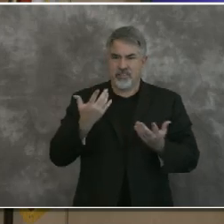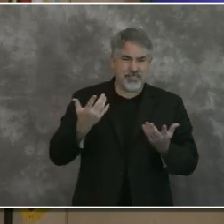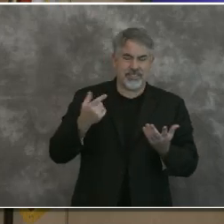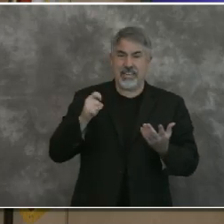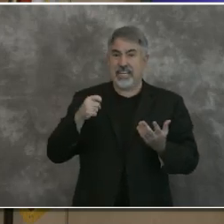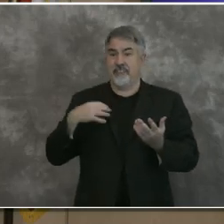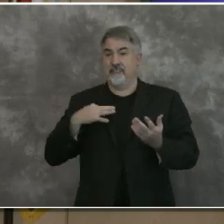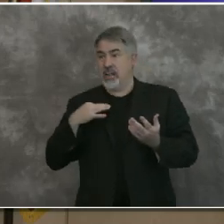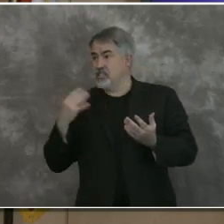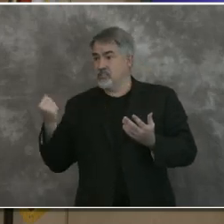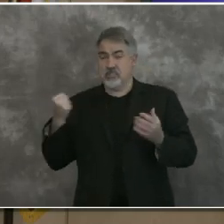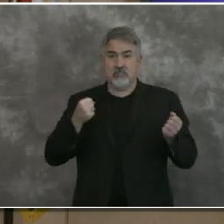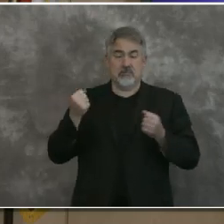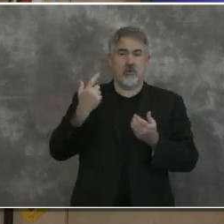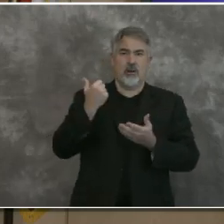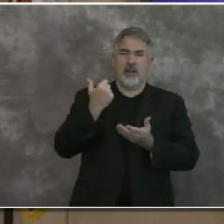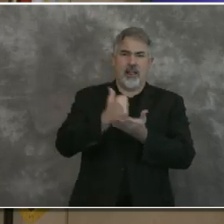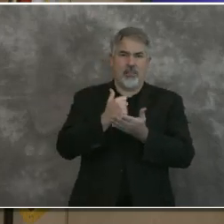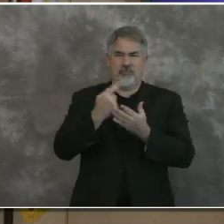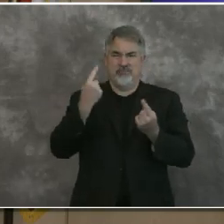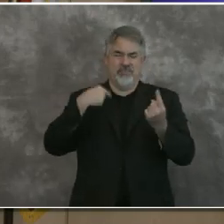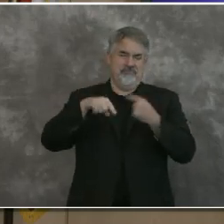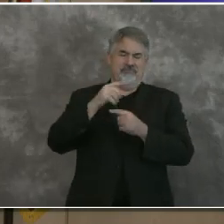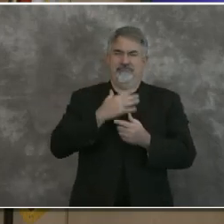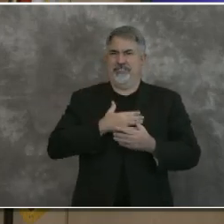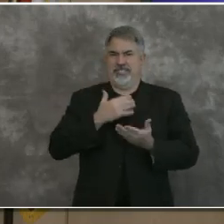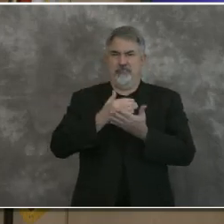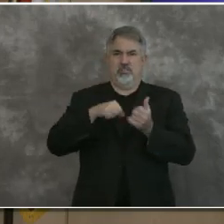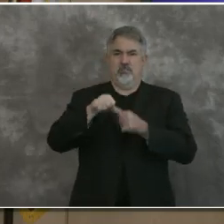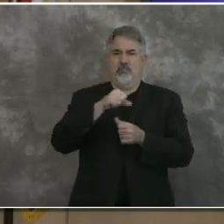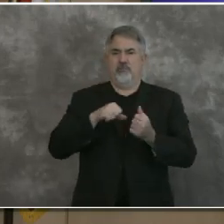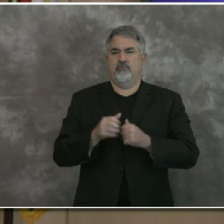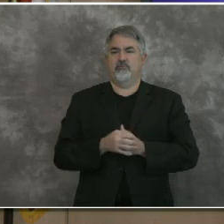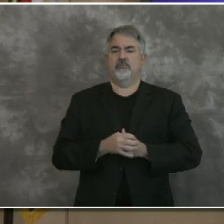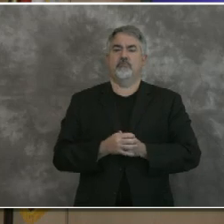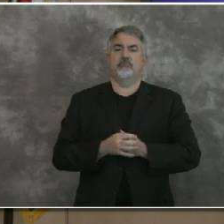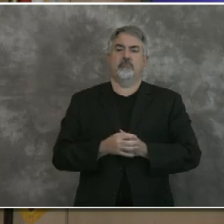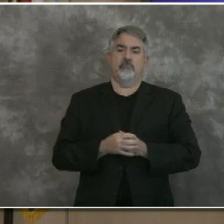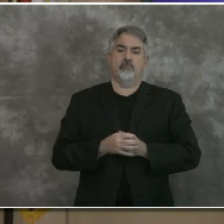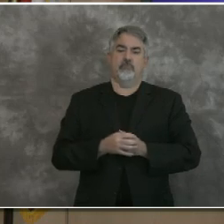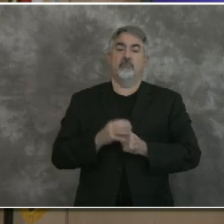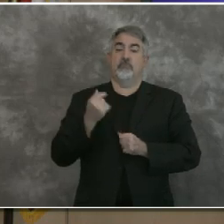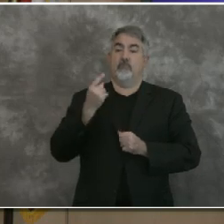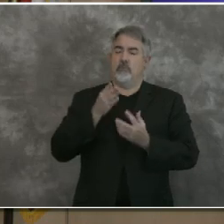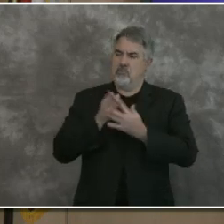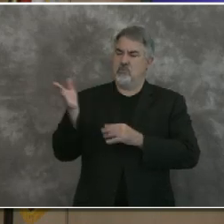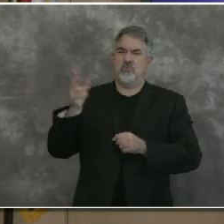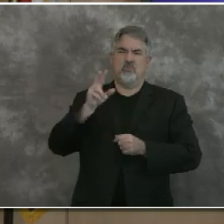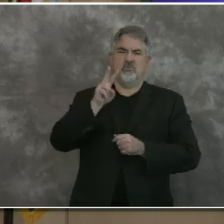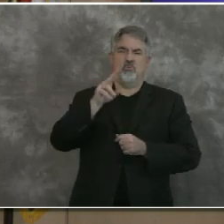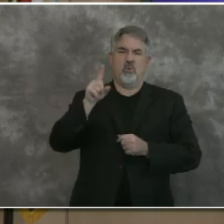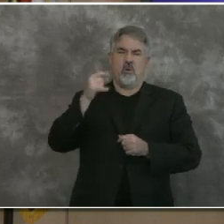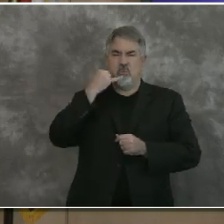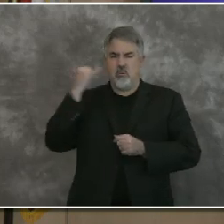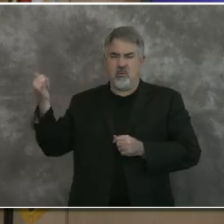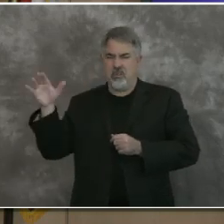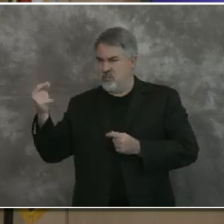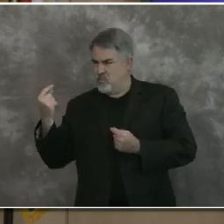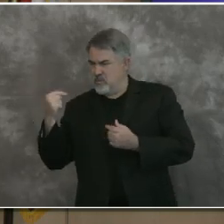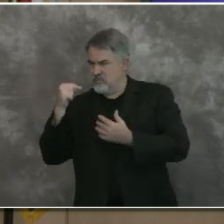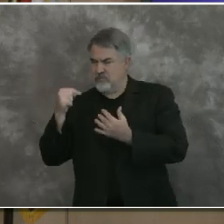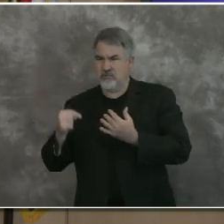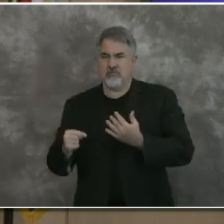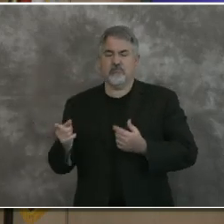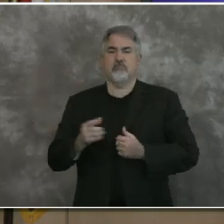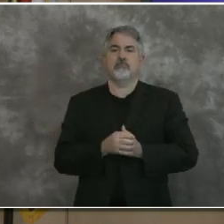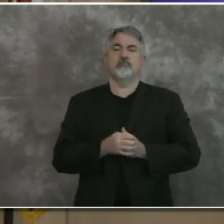can always dial 211 to get connected to a variety of resources. So don't wait. Call now if you need